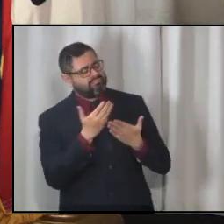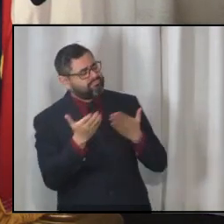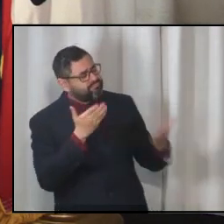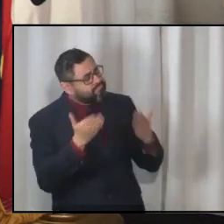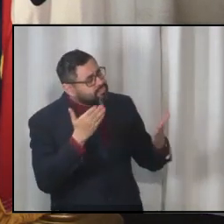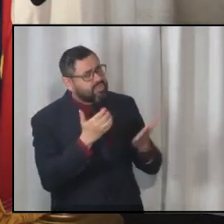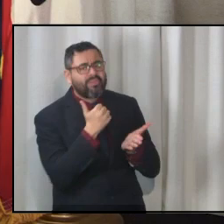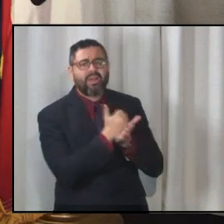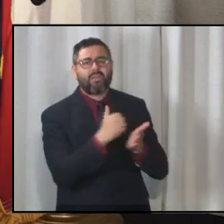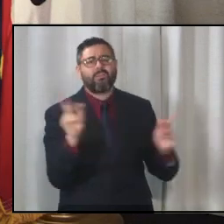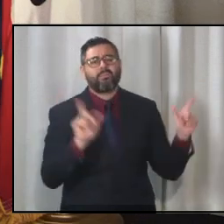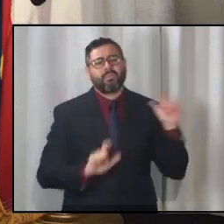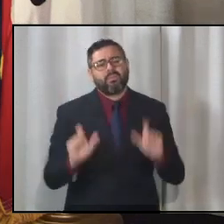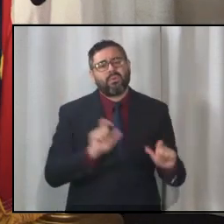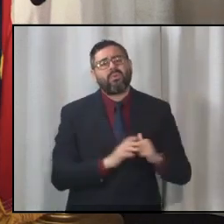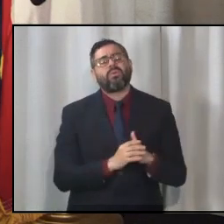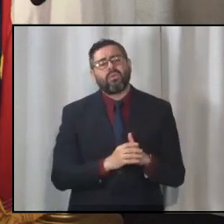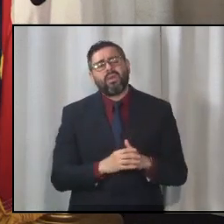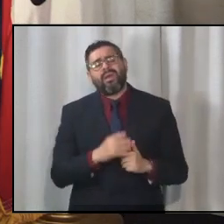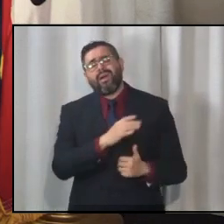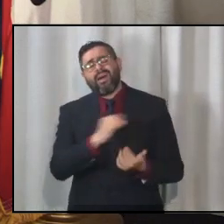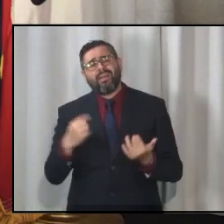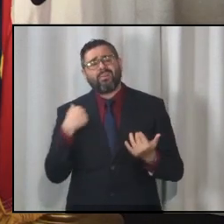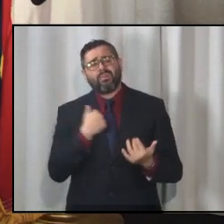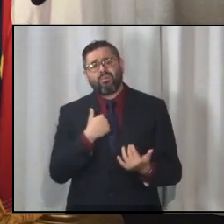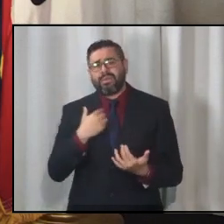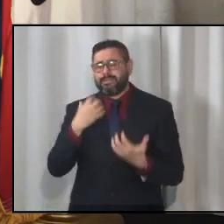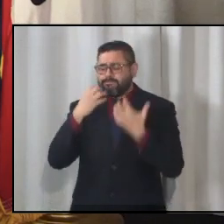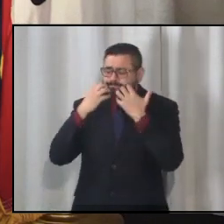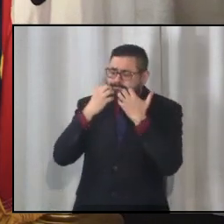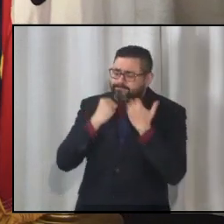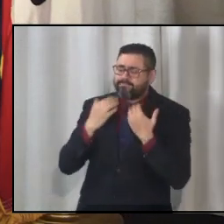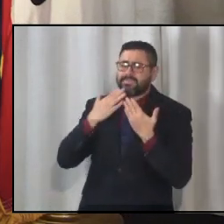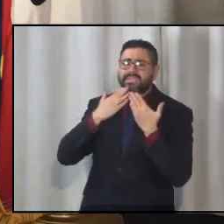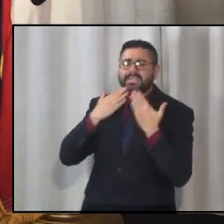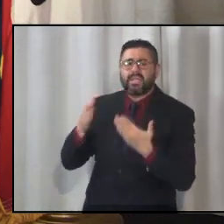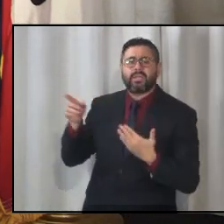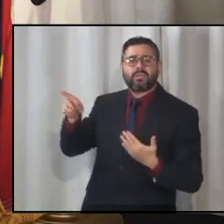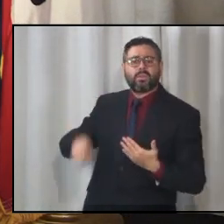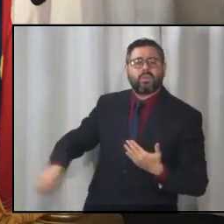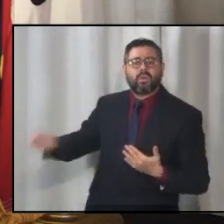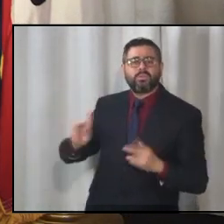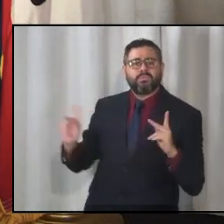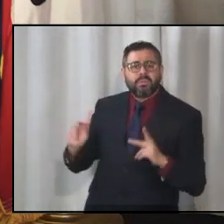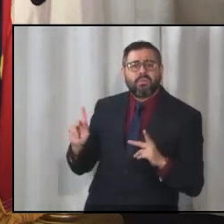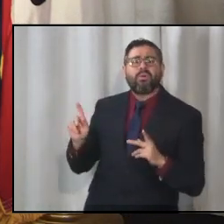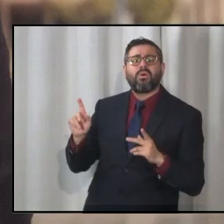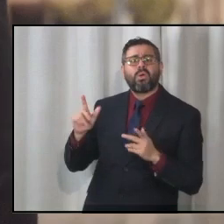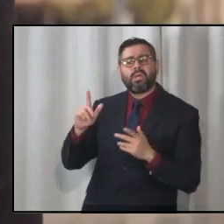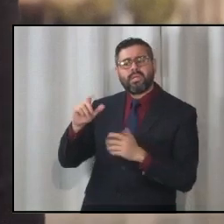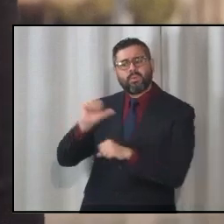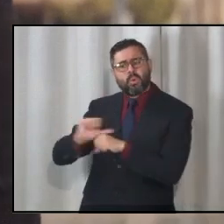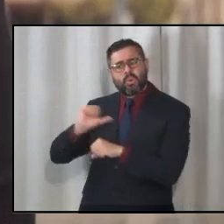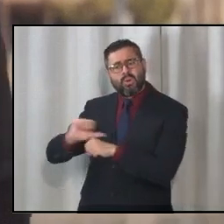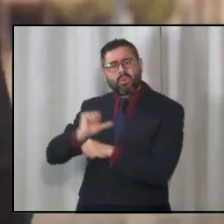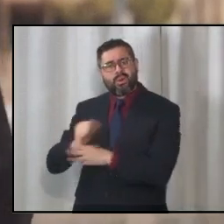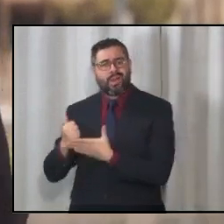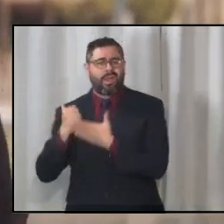do appreciate the critical work that all the outreach staff are doing to support people experiencing homelessness in Long Beach.